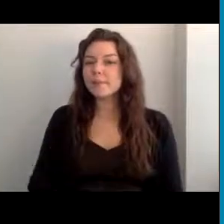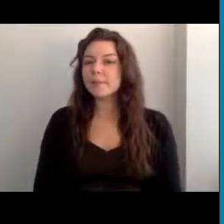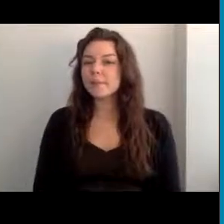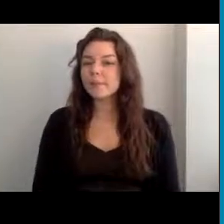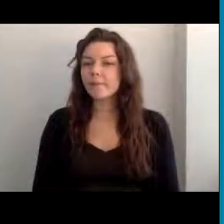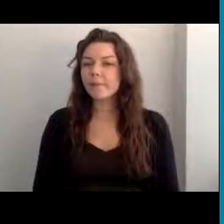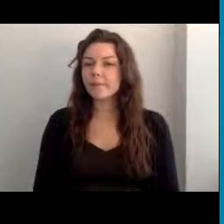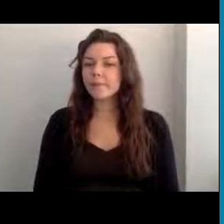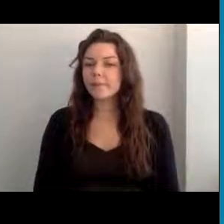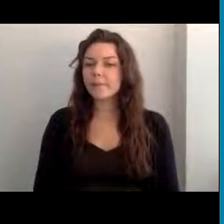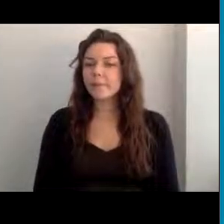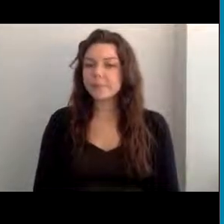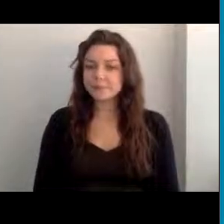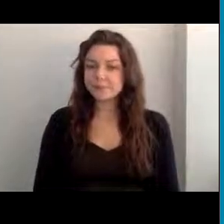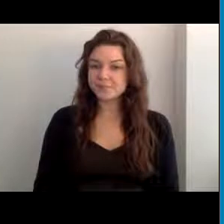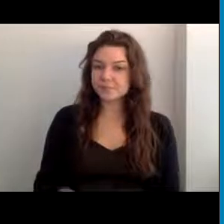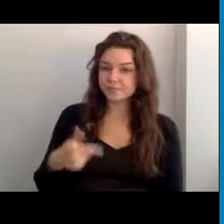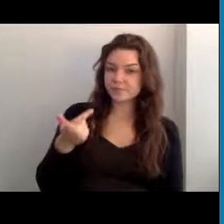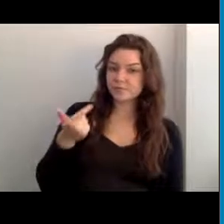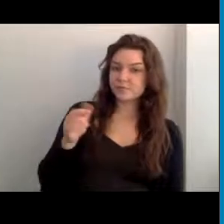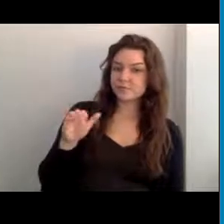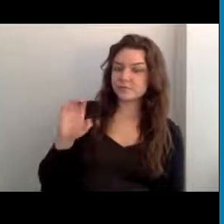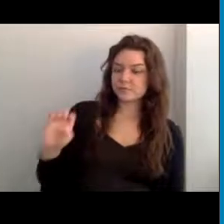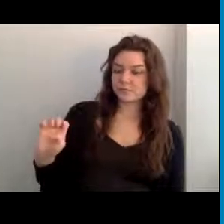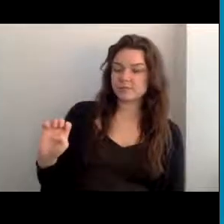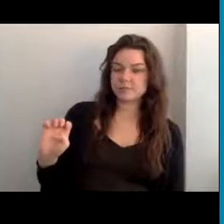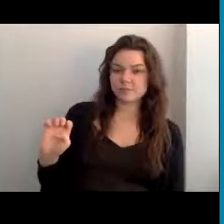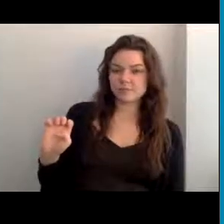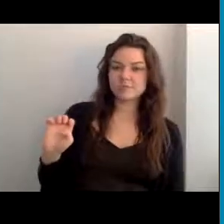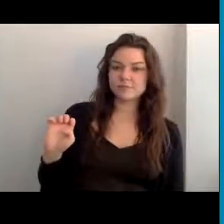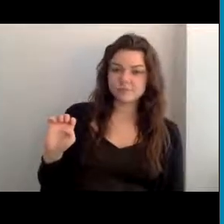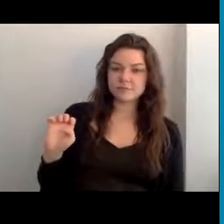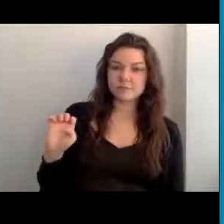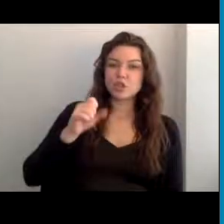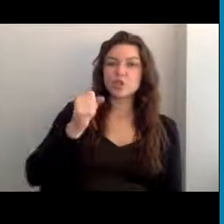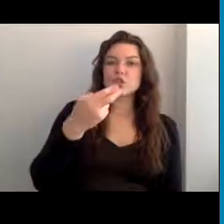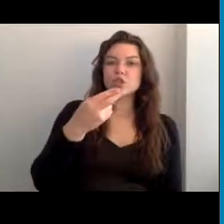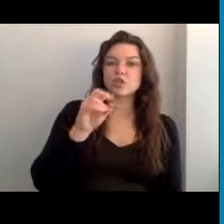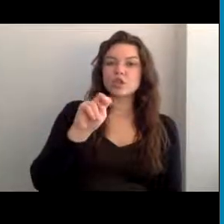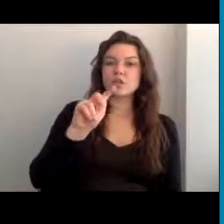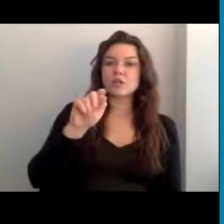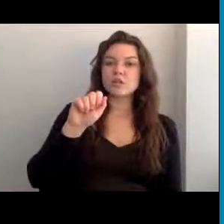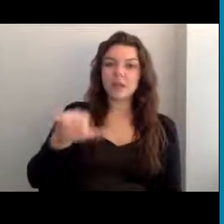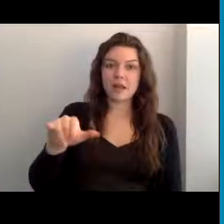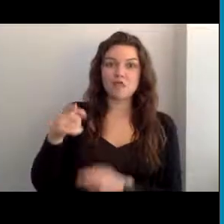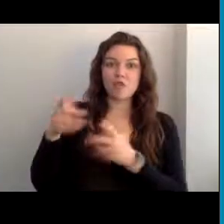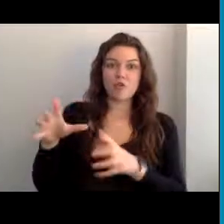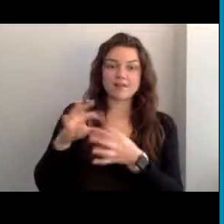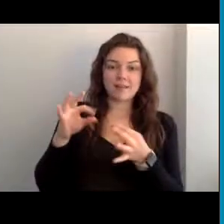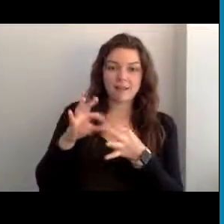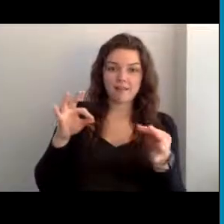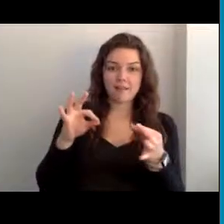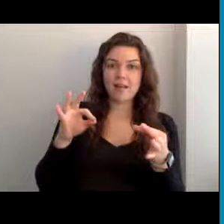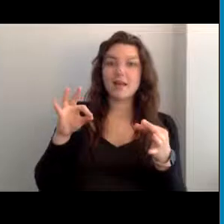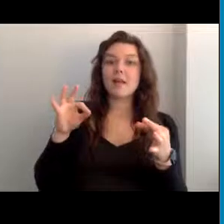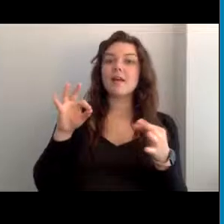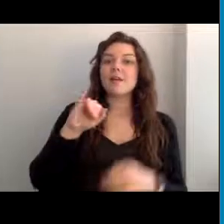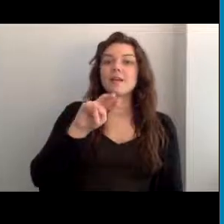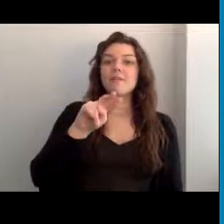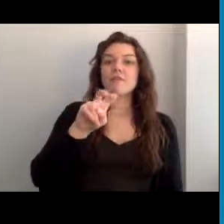right, so this is Grace in the chat box, and I have to say that Shante was already saying that an invertebrate is an animal without